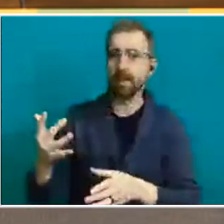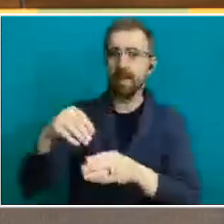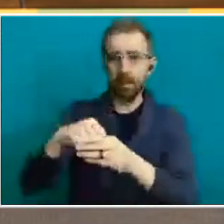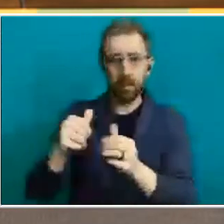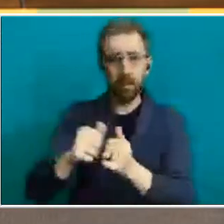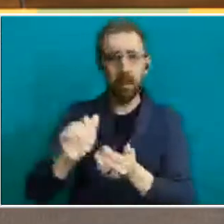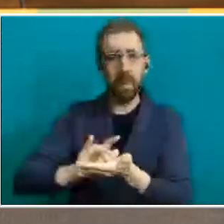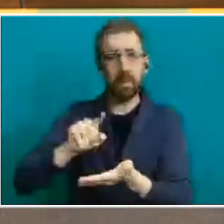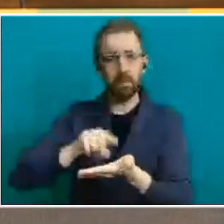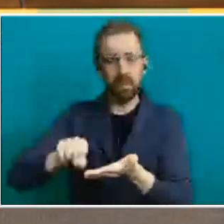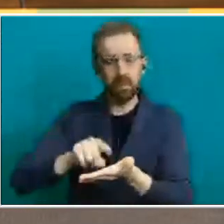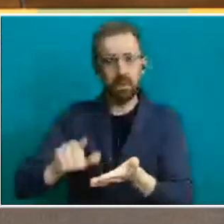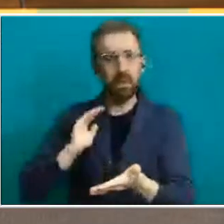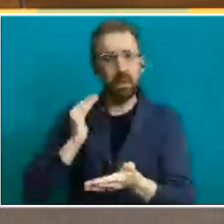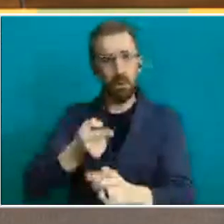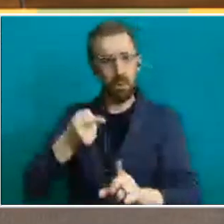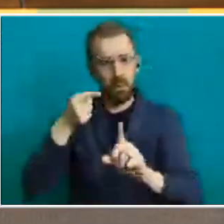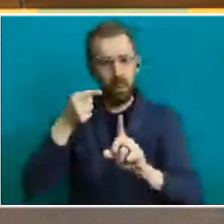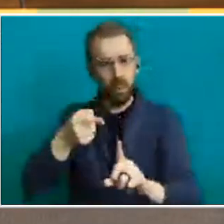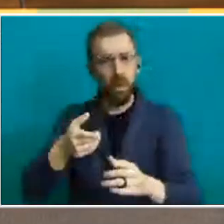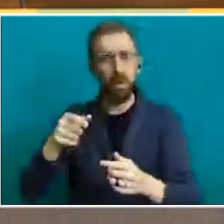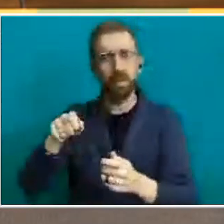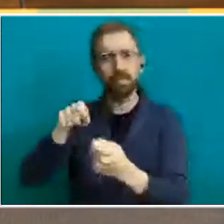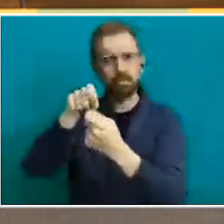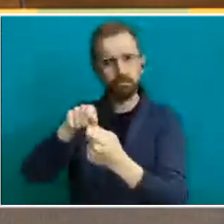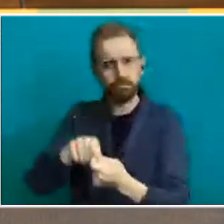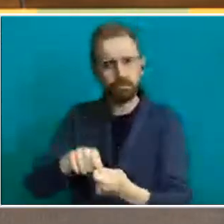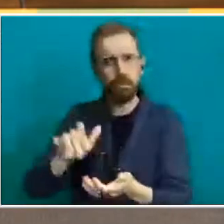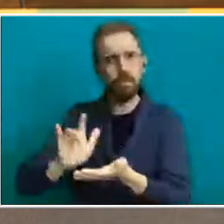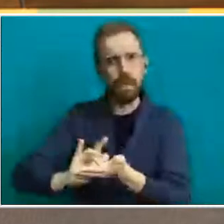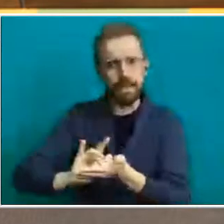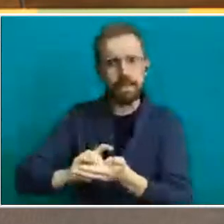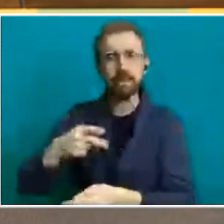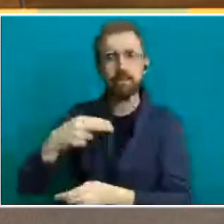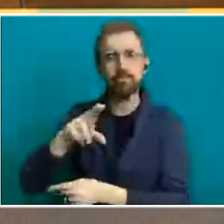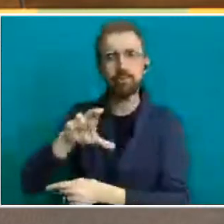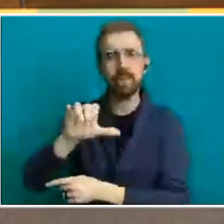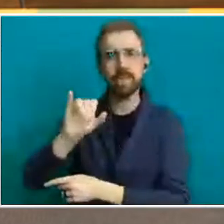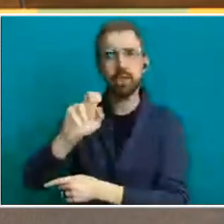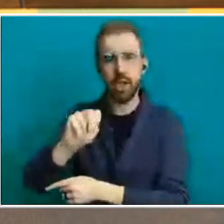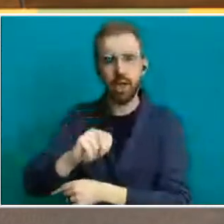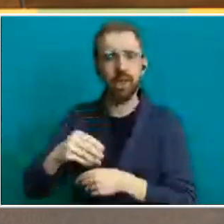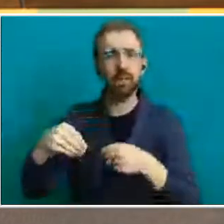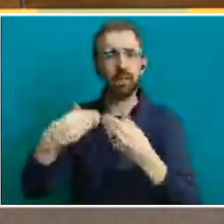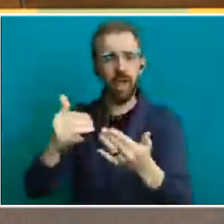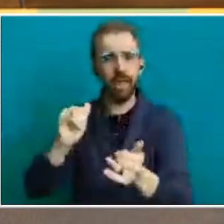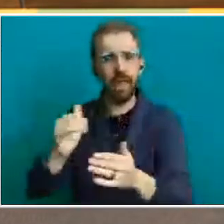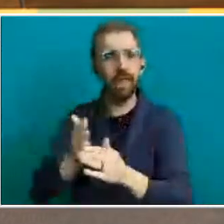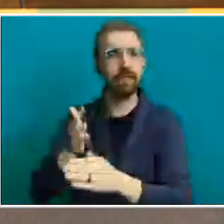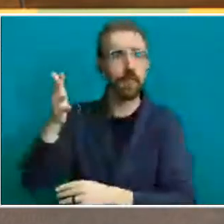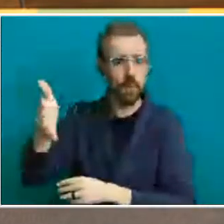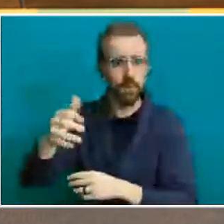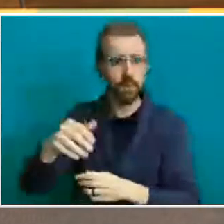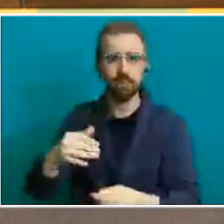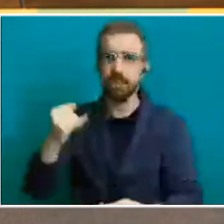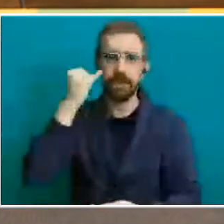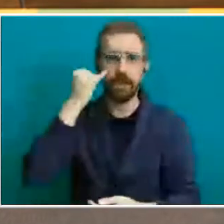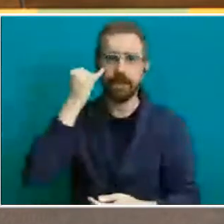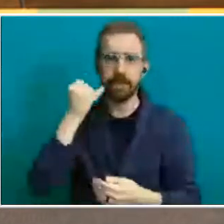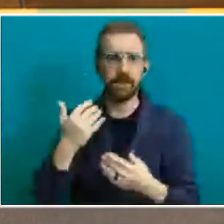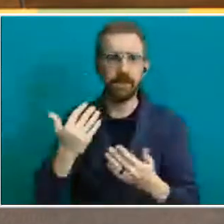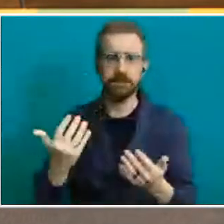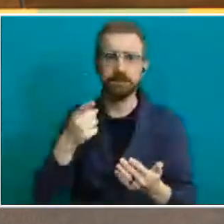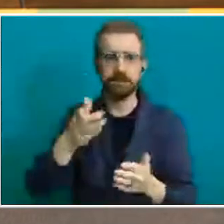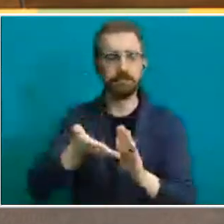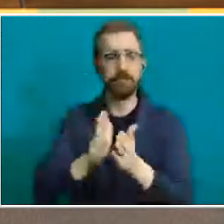is ultimately precision medicine, to be able to provide you that in the future in case you get sick, and that